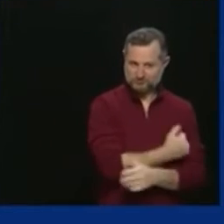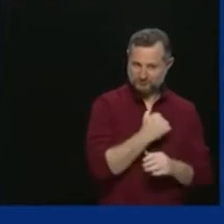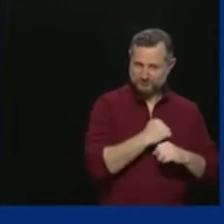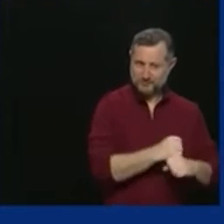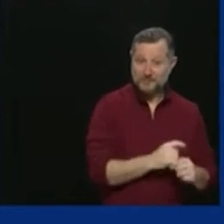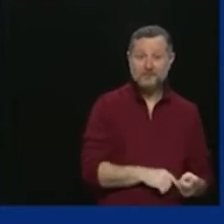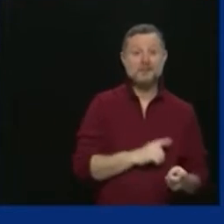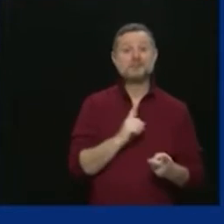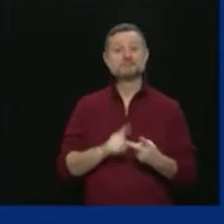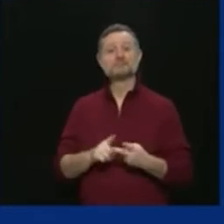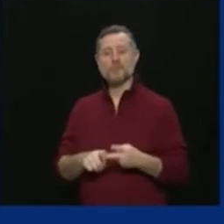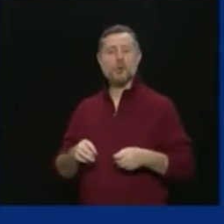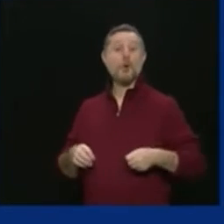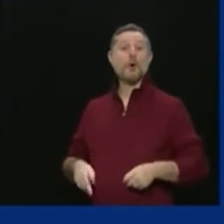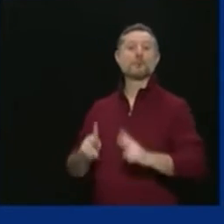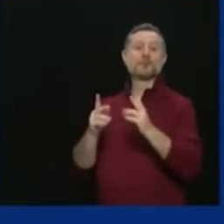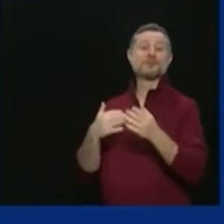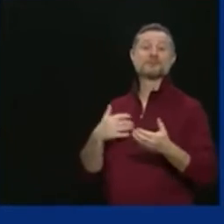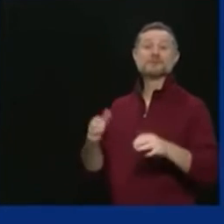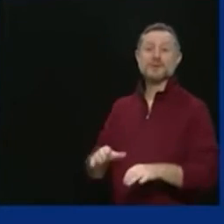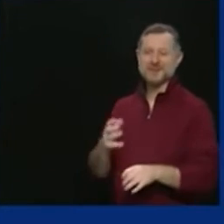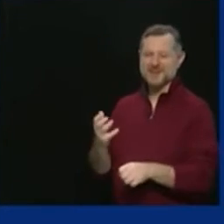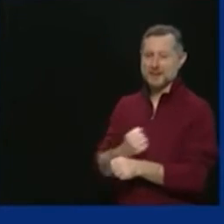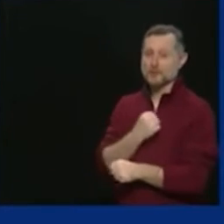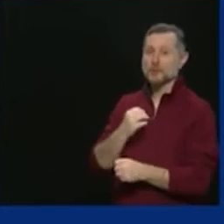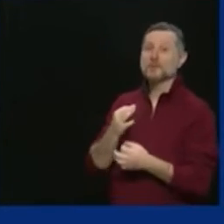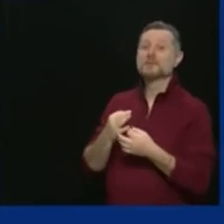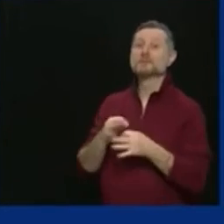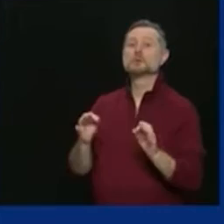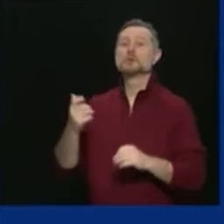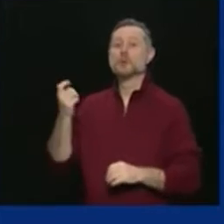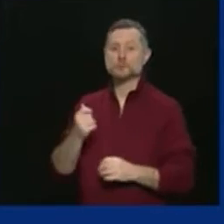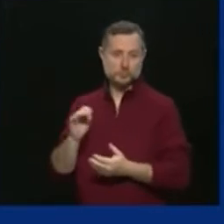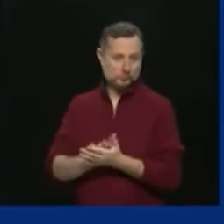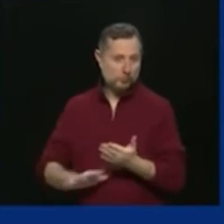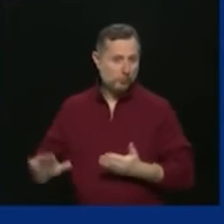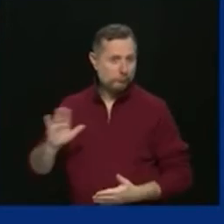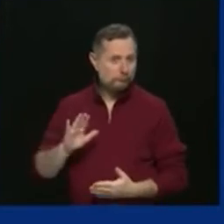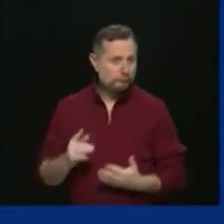the shot at getting this full ride scholarship, which I'm very excited about. Also,